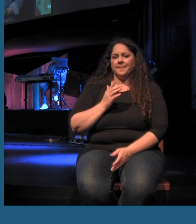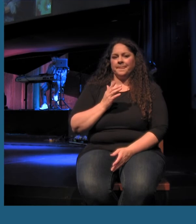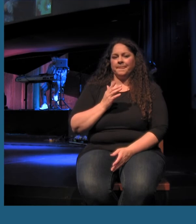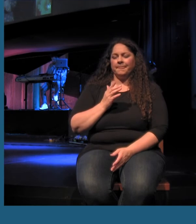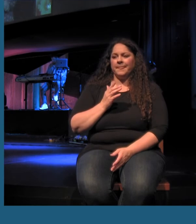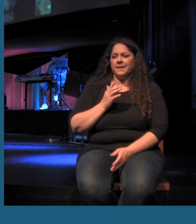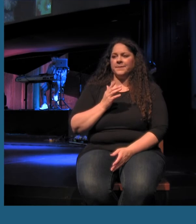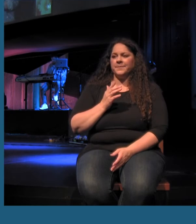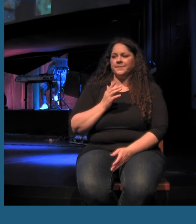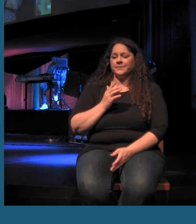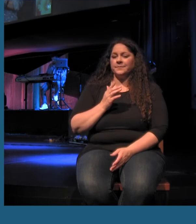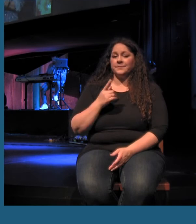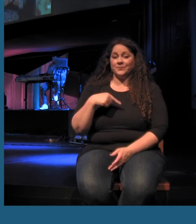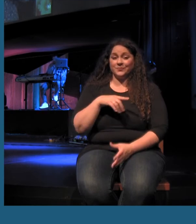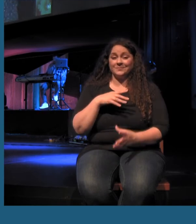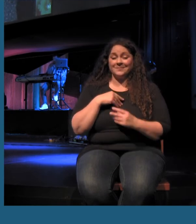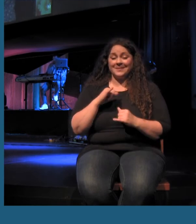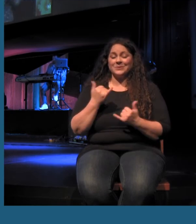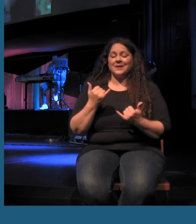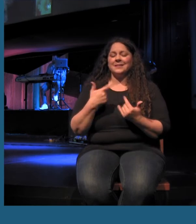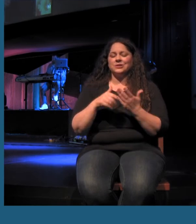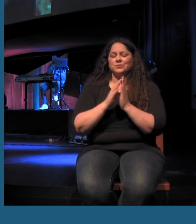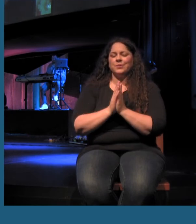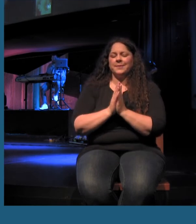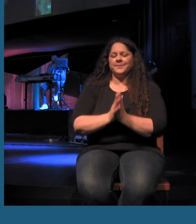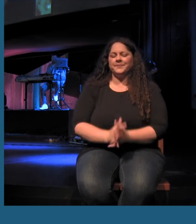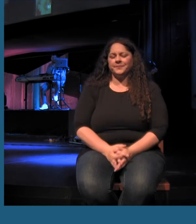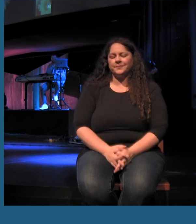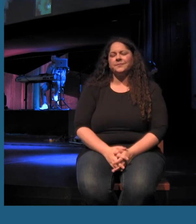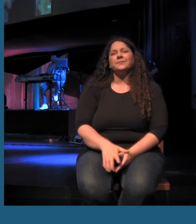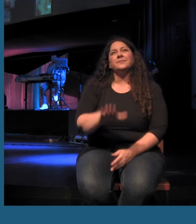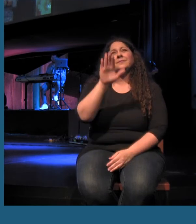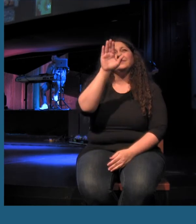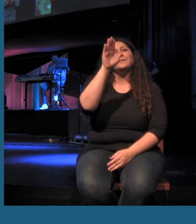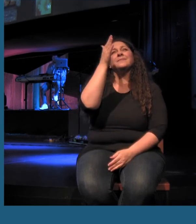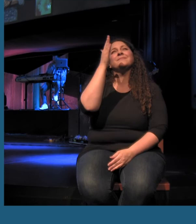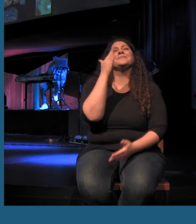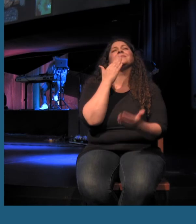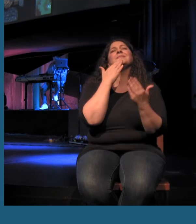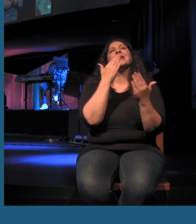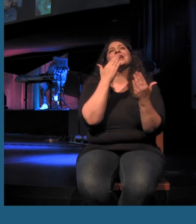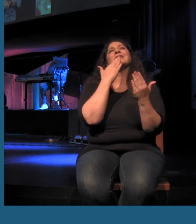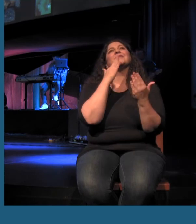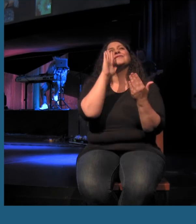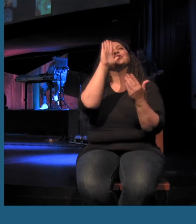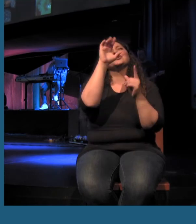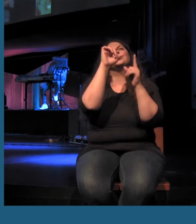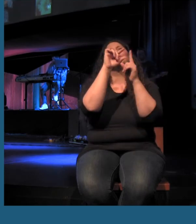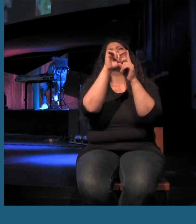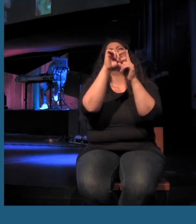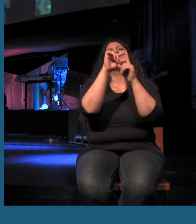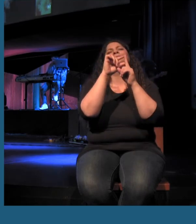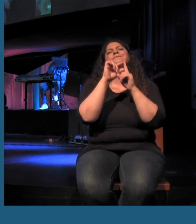Do you receive that today? All right, let's pray. God, thank you so much for your word.